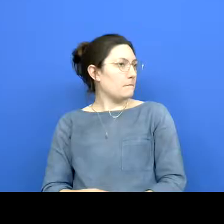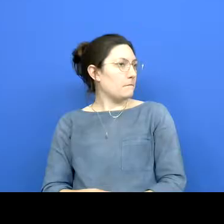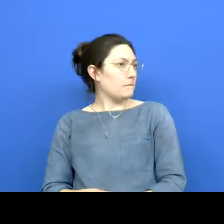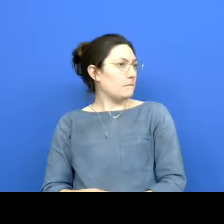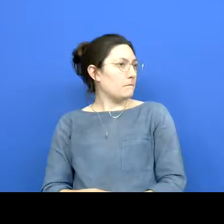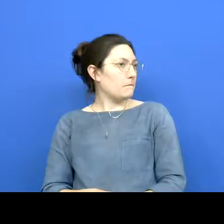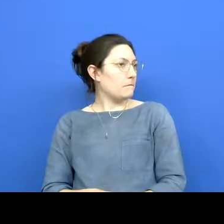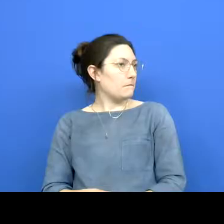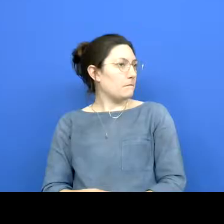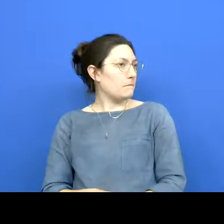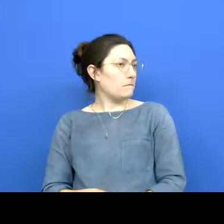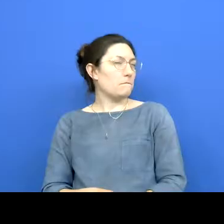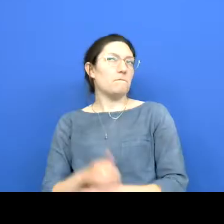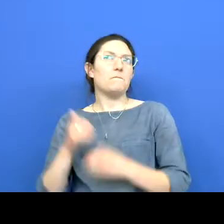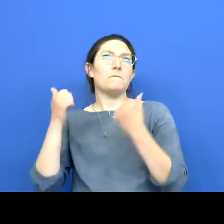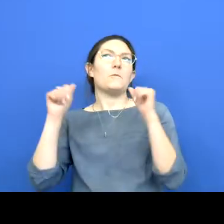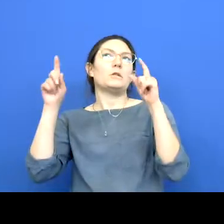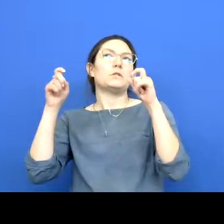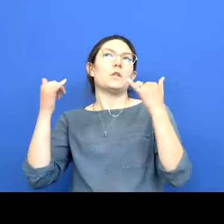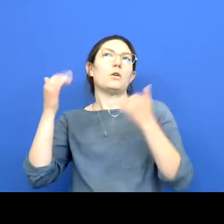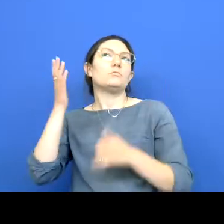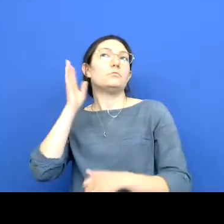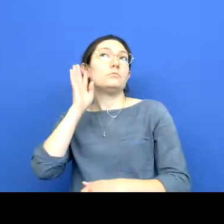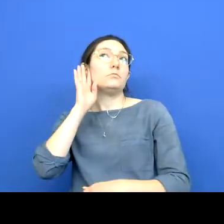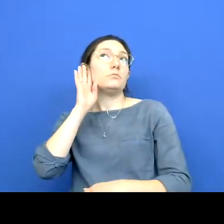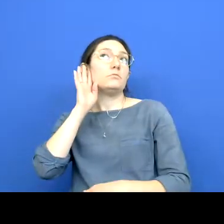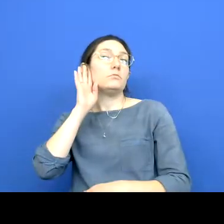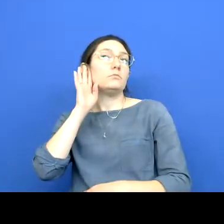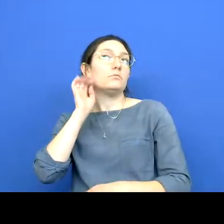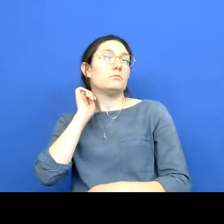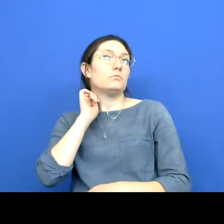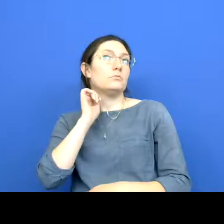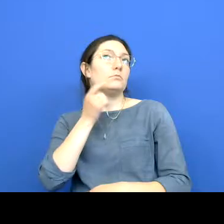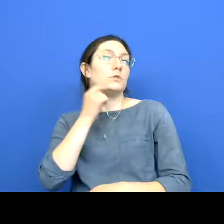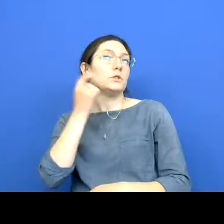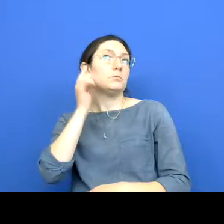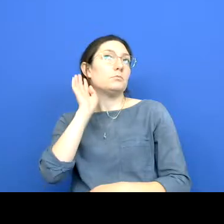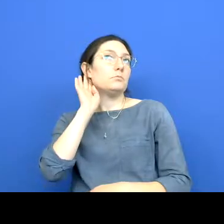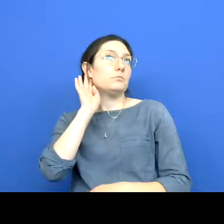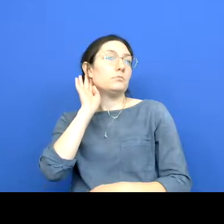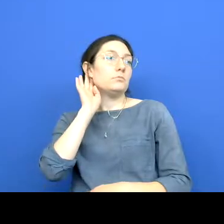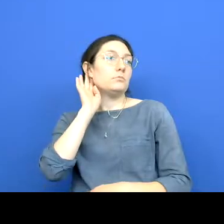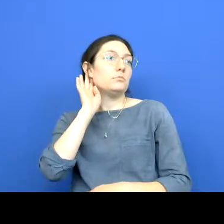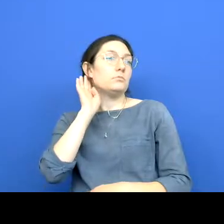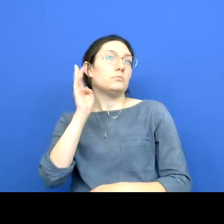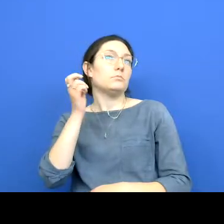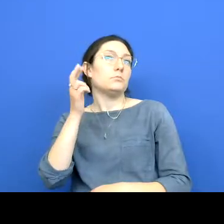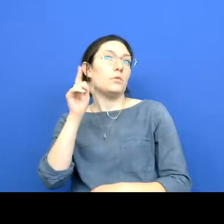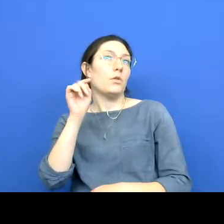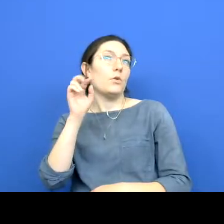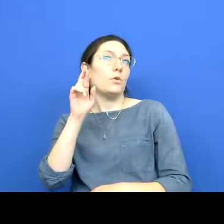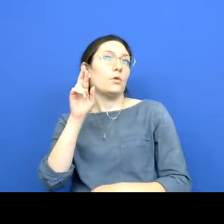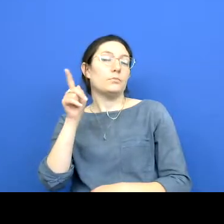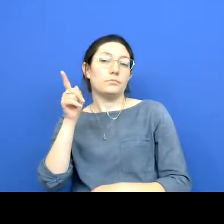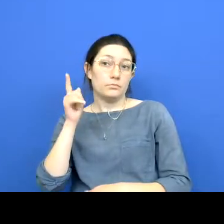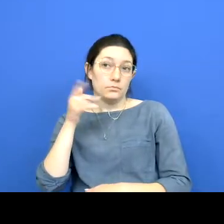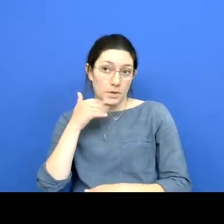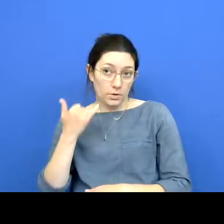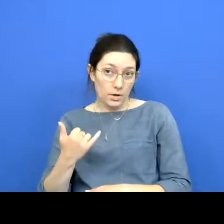Go ahead and try say something, Heather. Is this